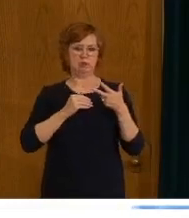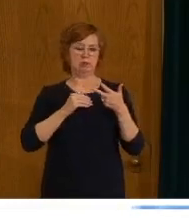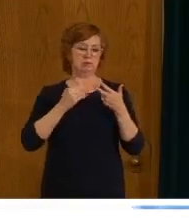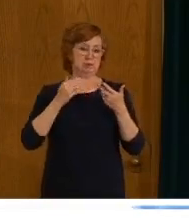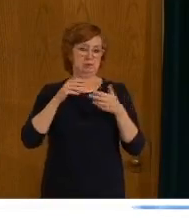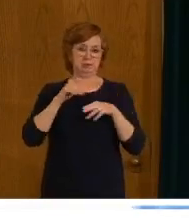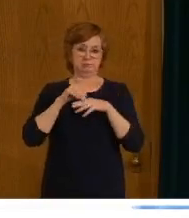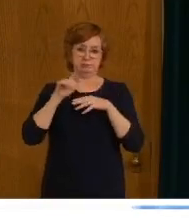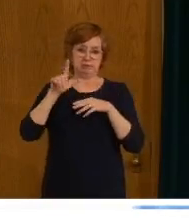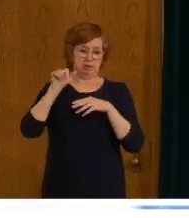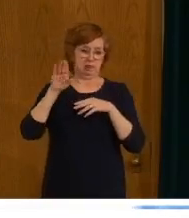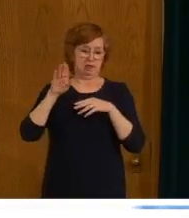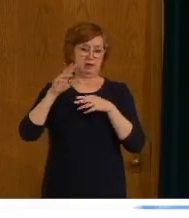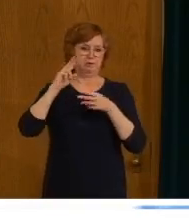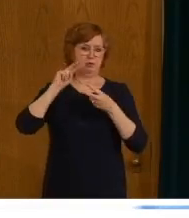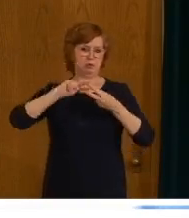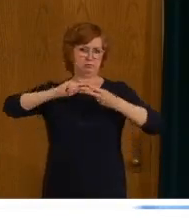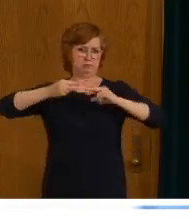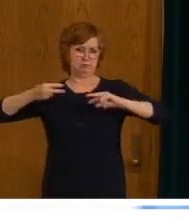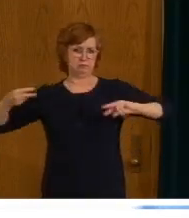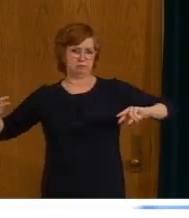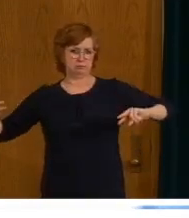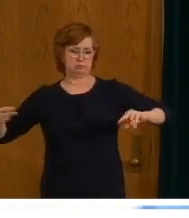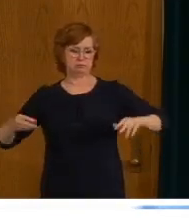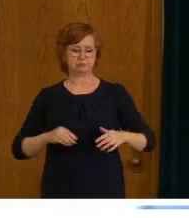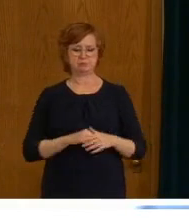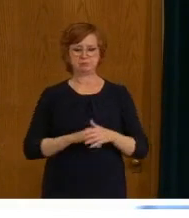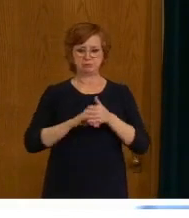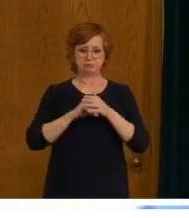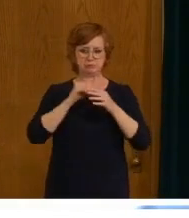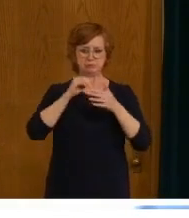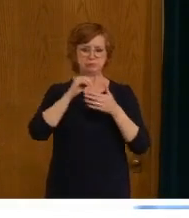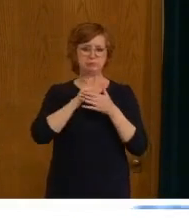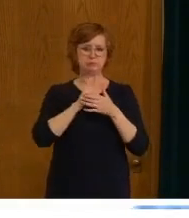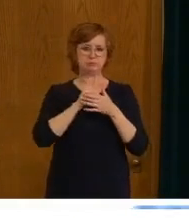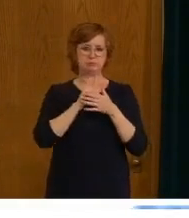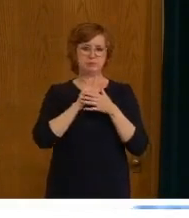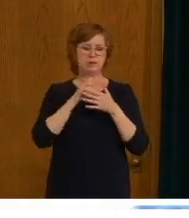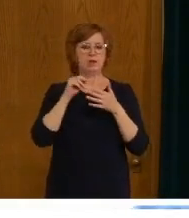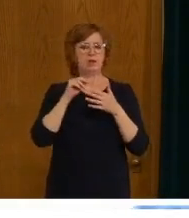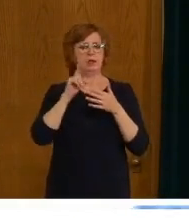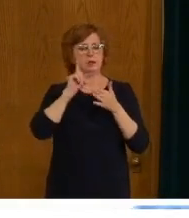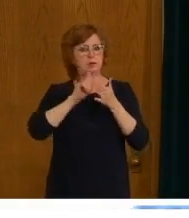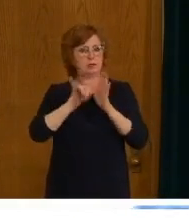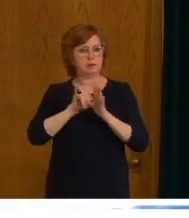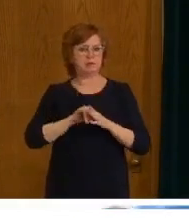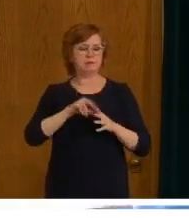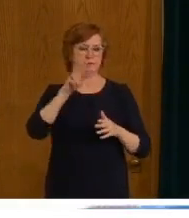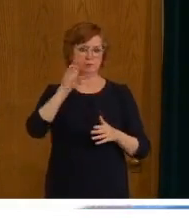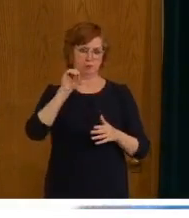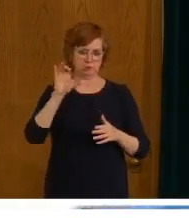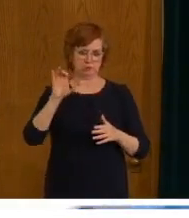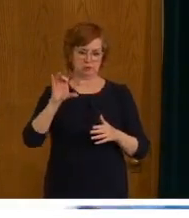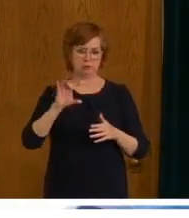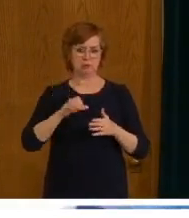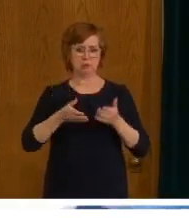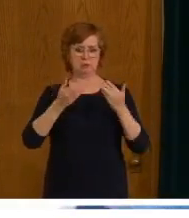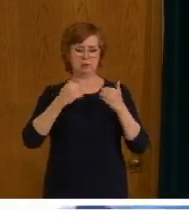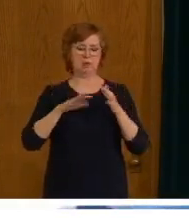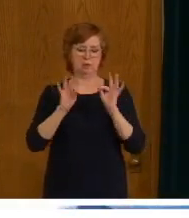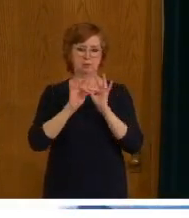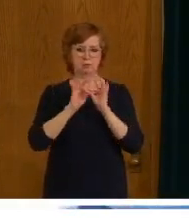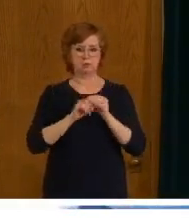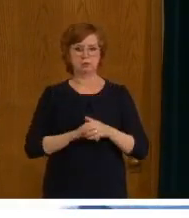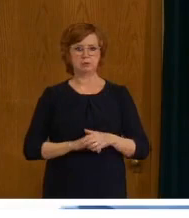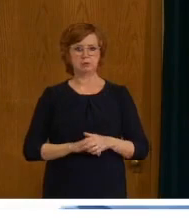to constantly look out for other variants of interest or concern is going to be critical. And absolutely, if our testing numbers start falling